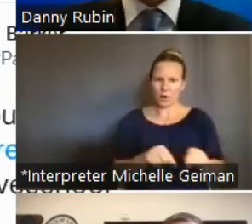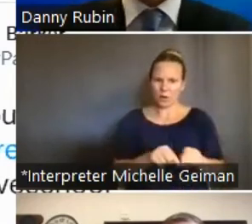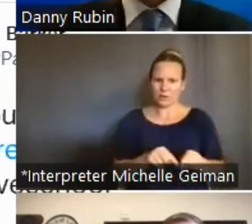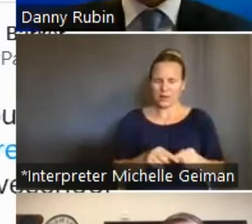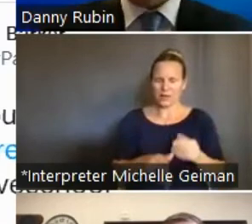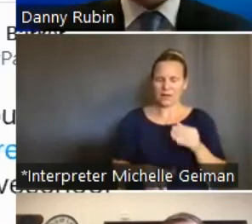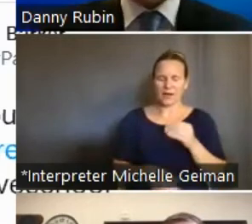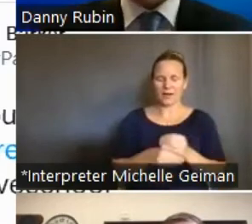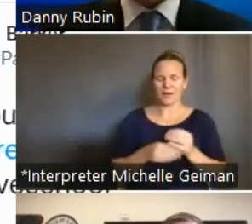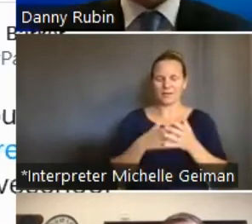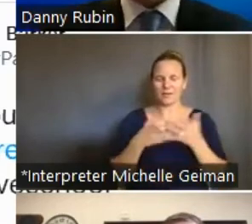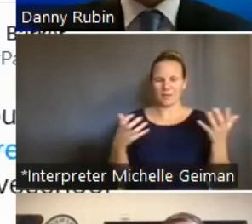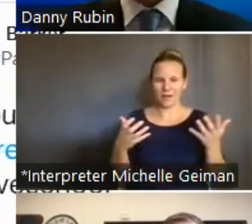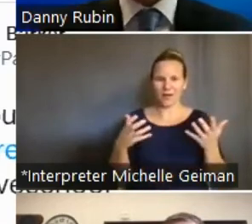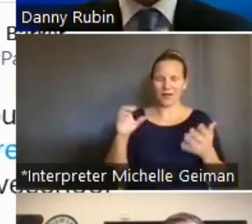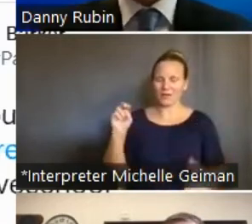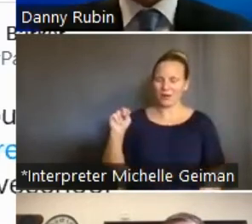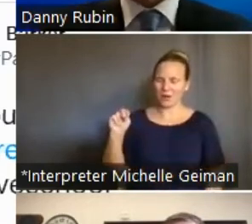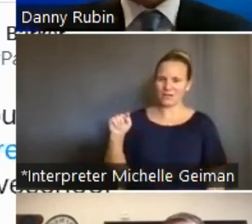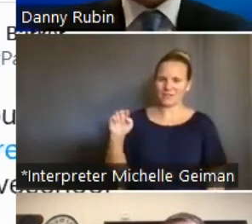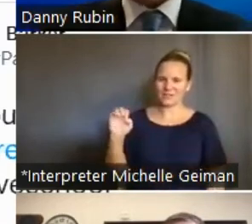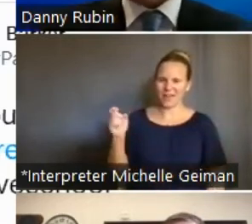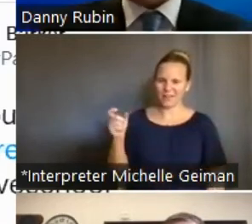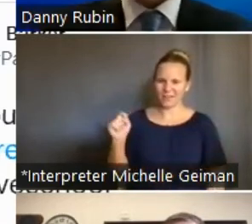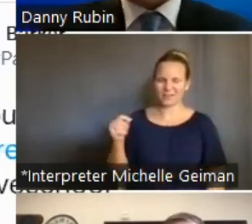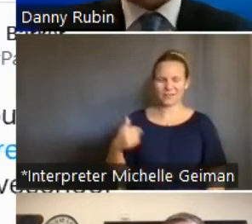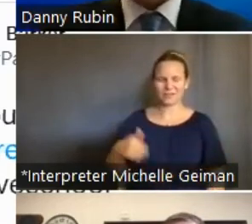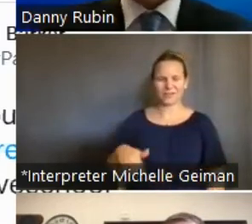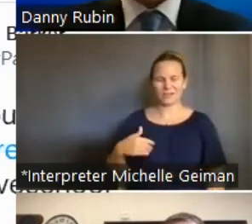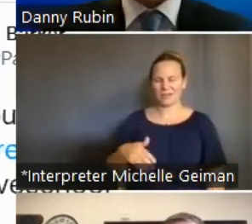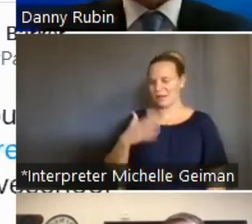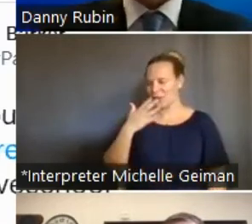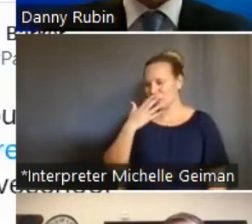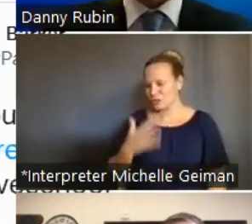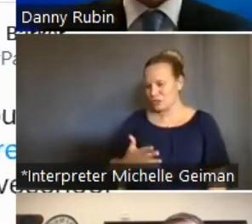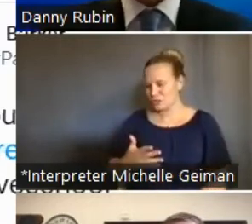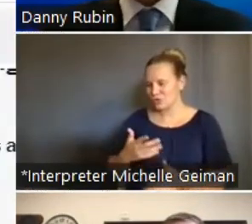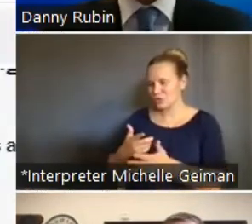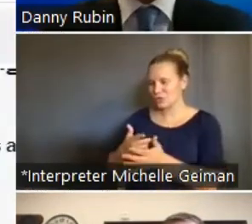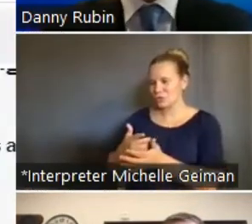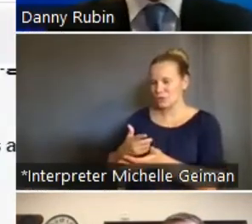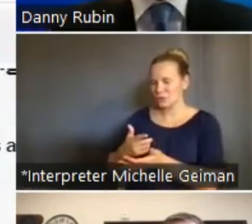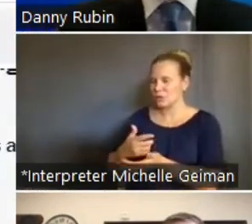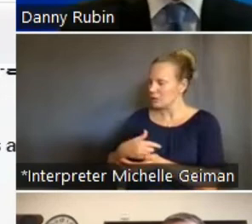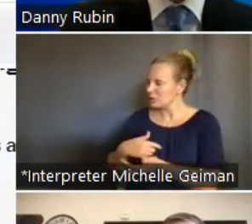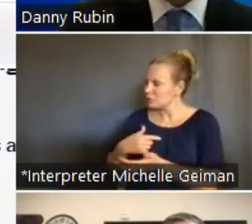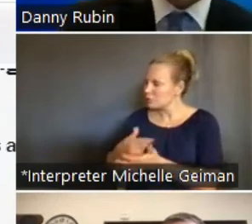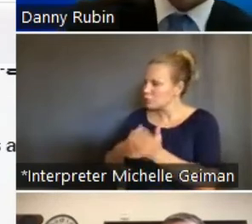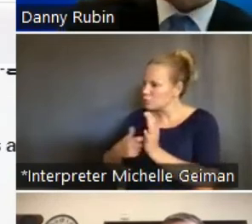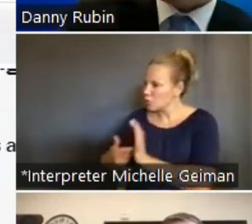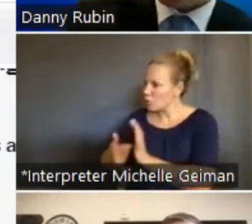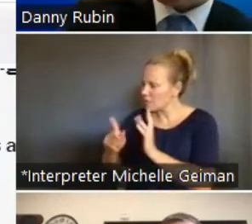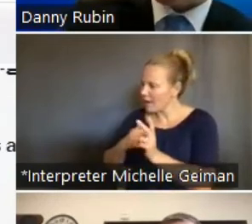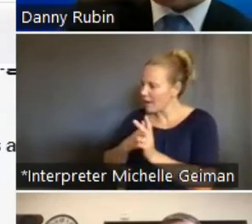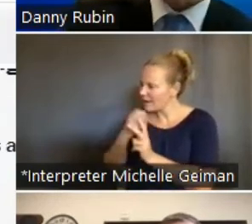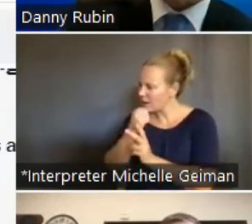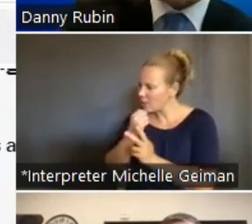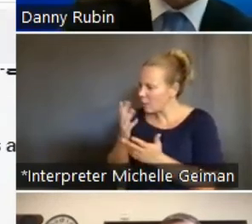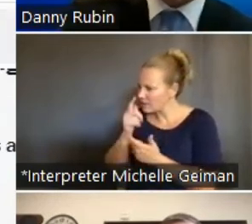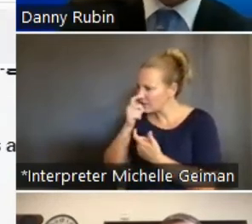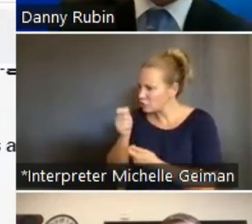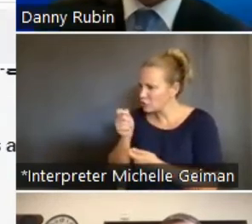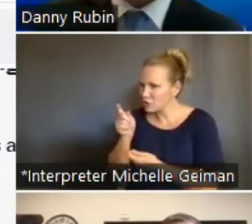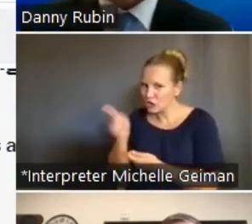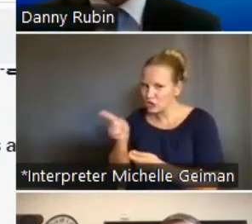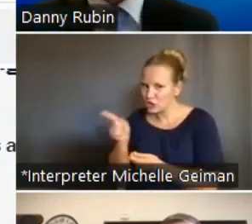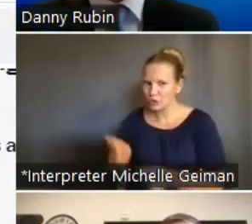to. So it's always a good thing to show people you care about what they are interested in. I want to do a little